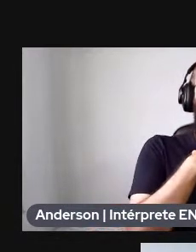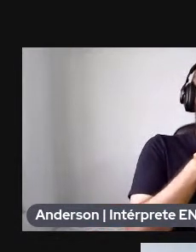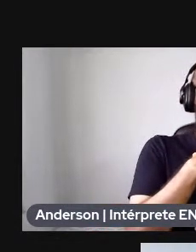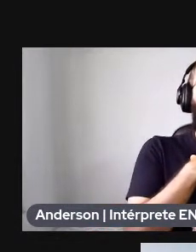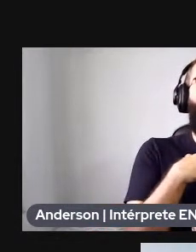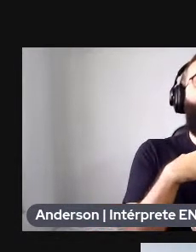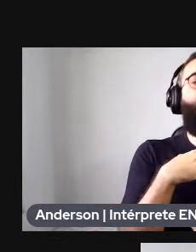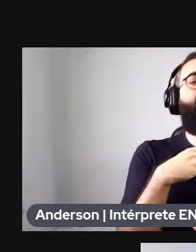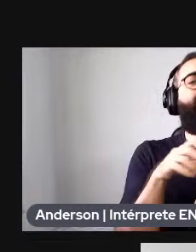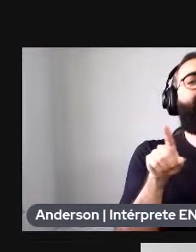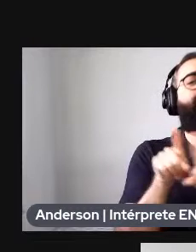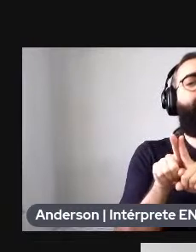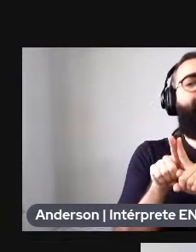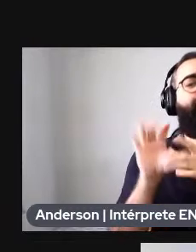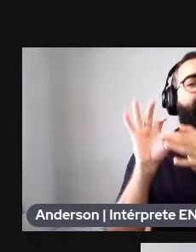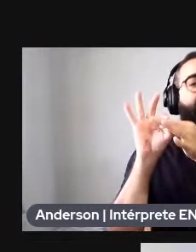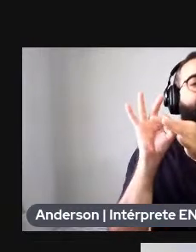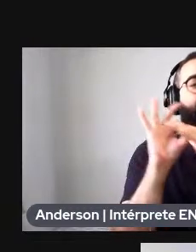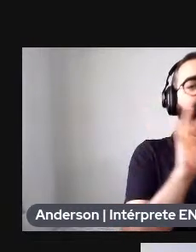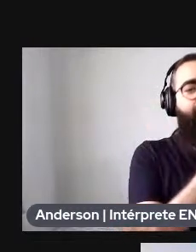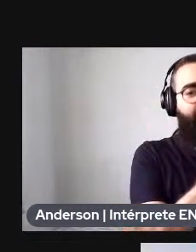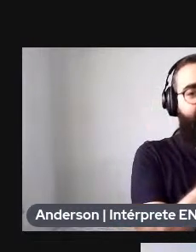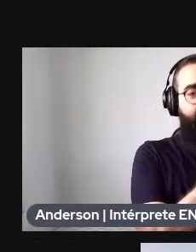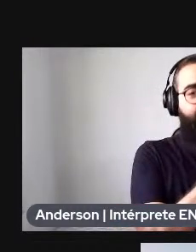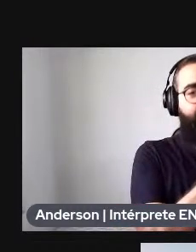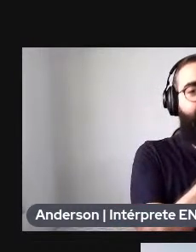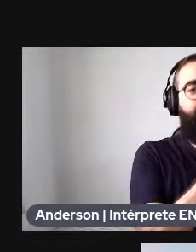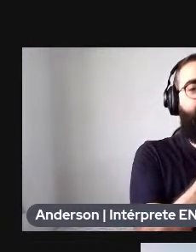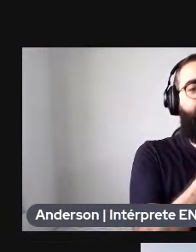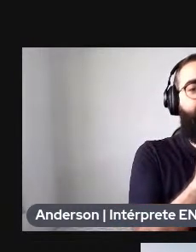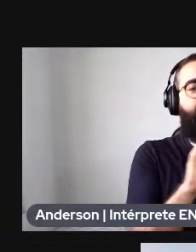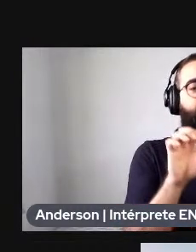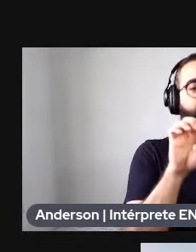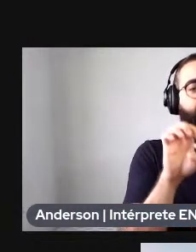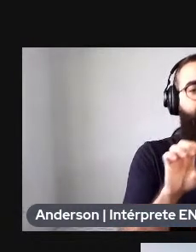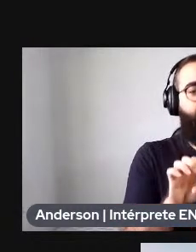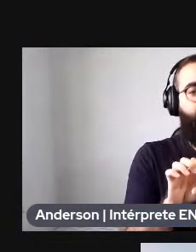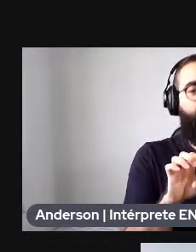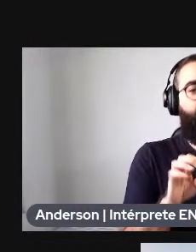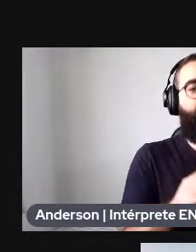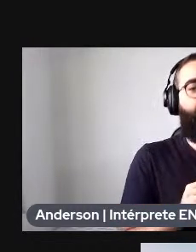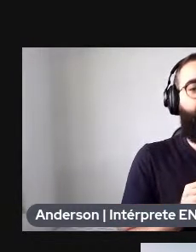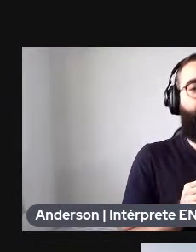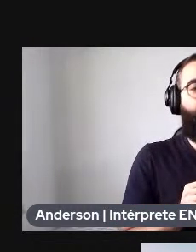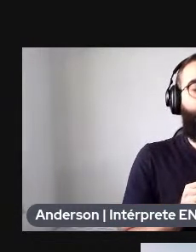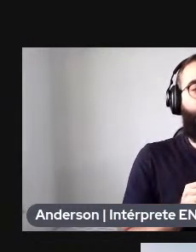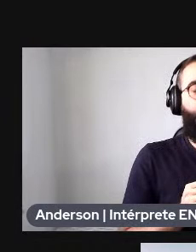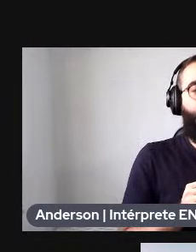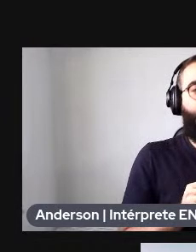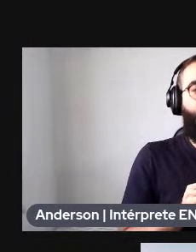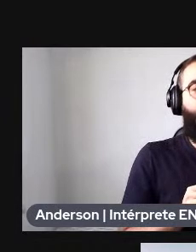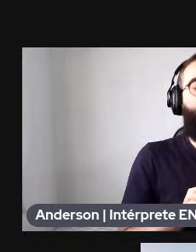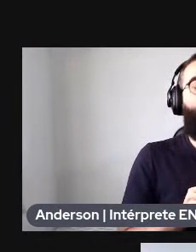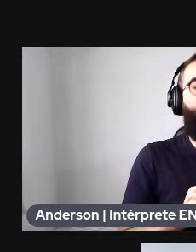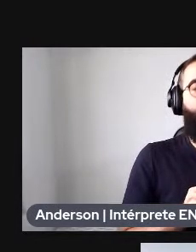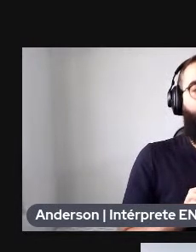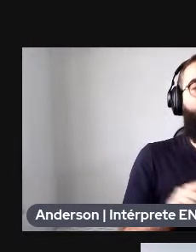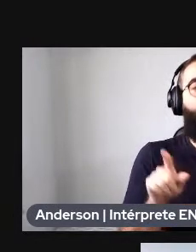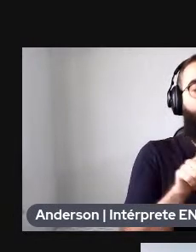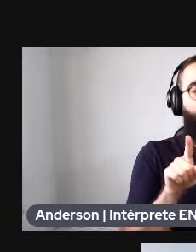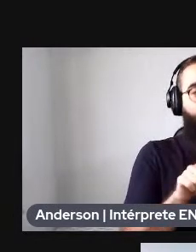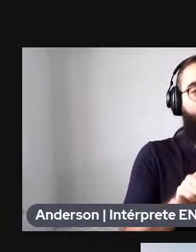syntactic structure in Romance languages and especially in Spanish.